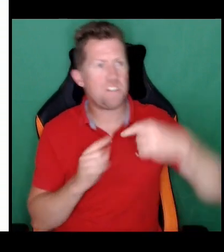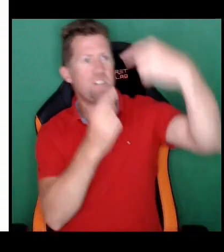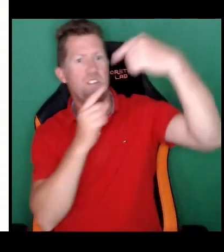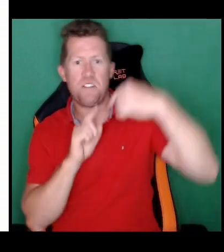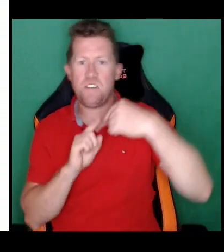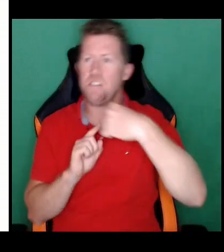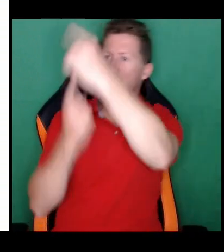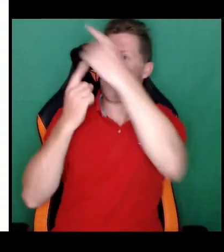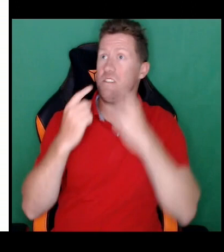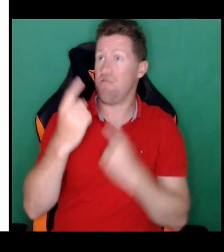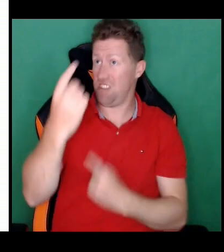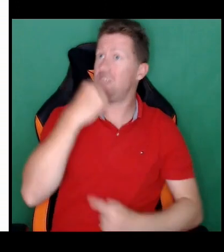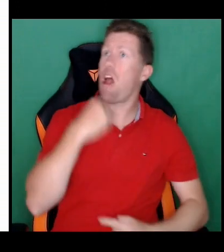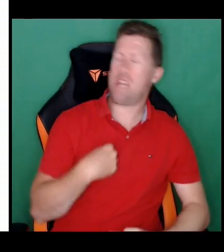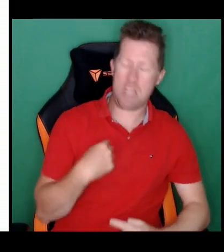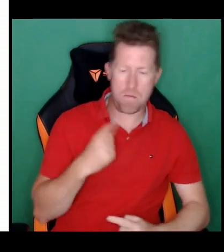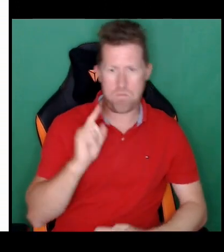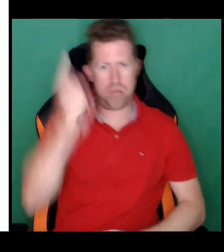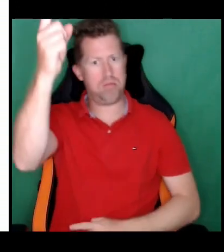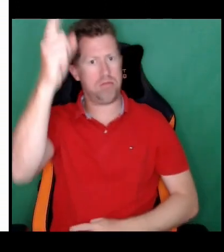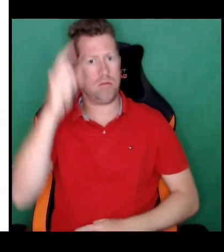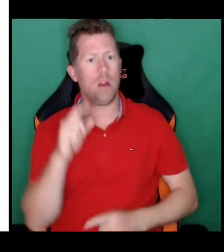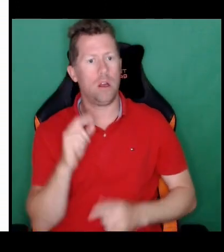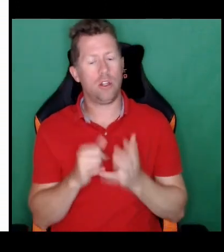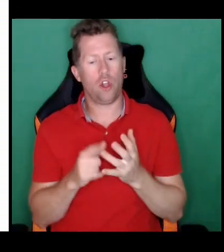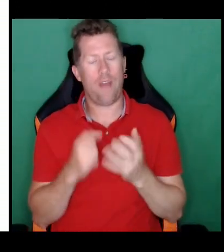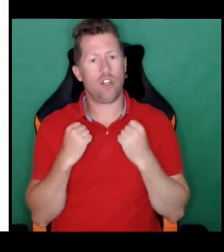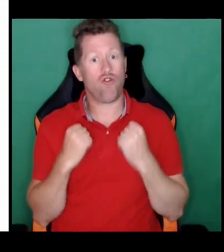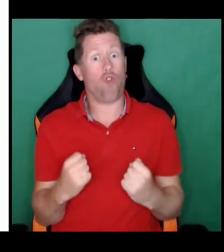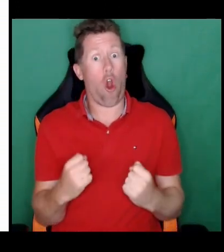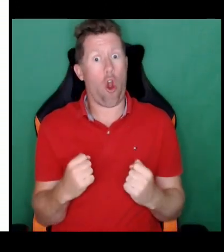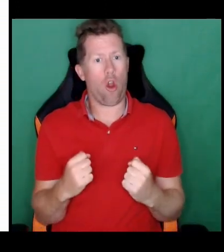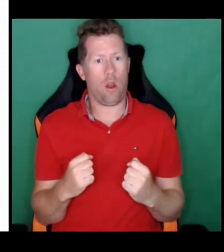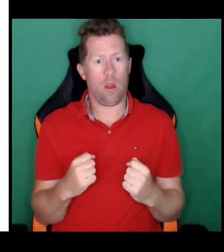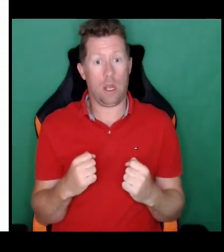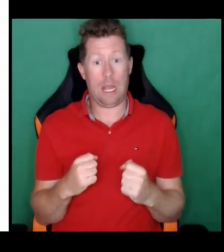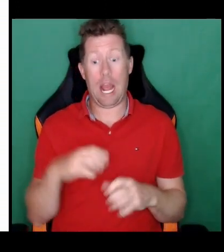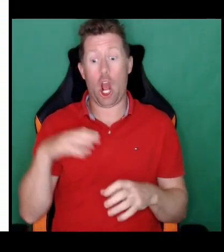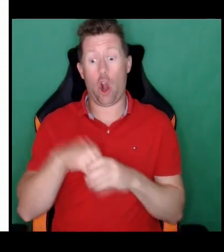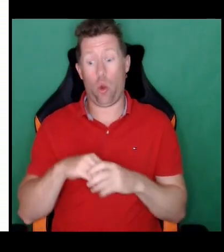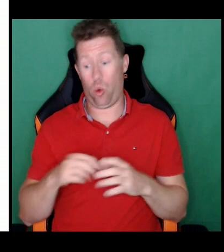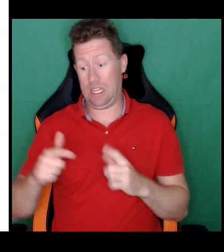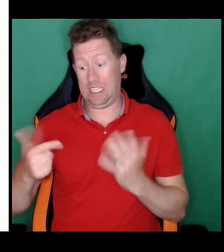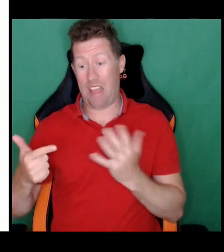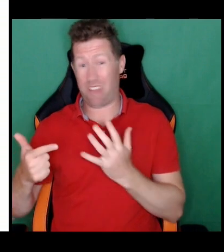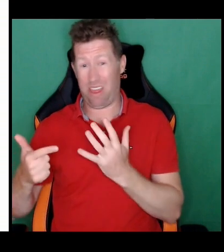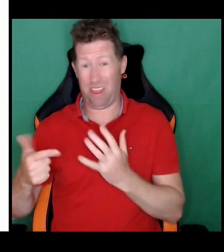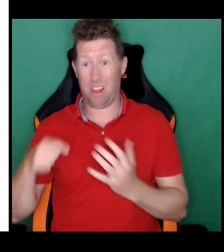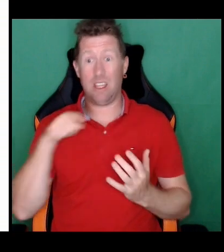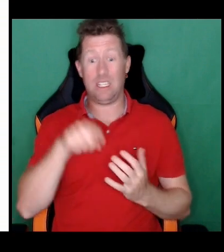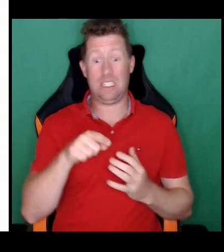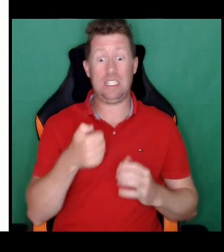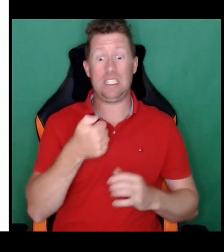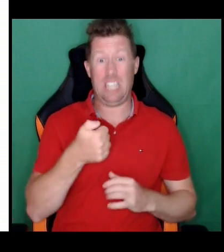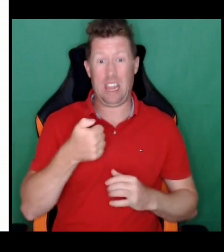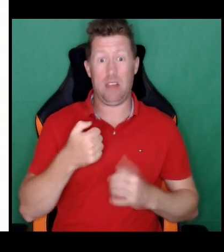the strongest desire of all the segments, including the committed segments, to wanting to fit